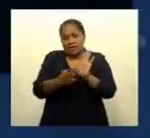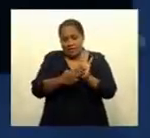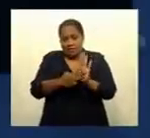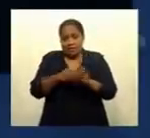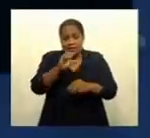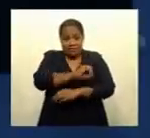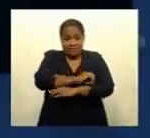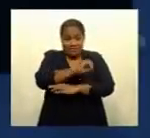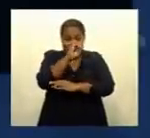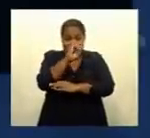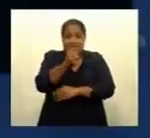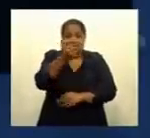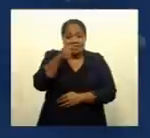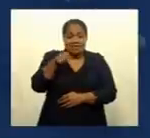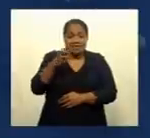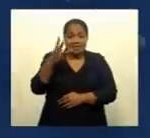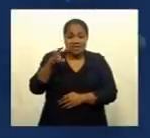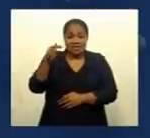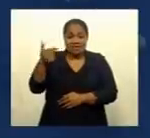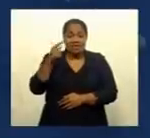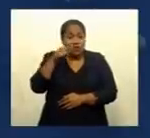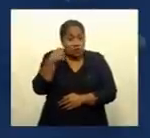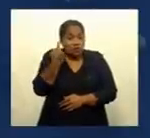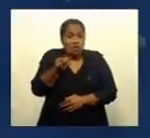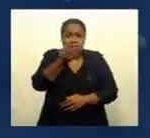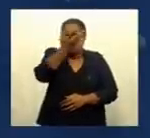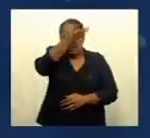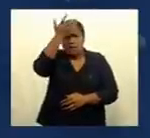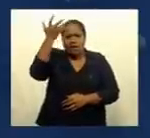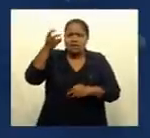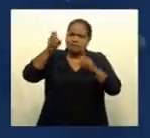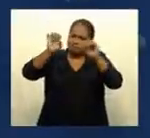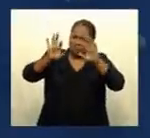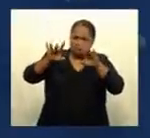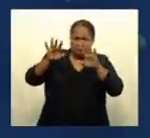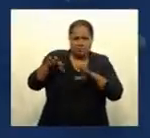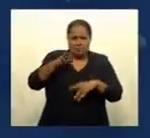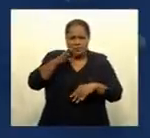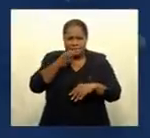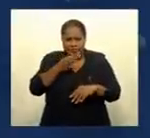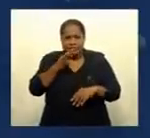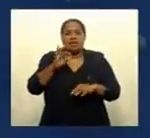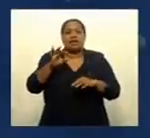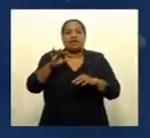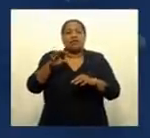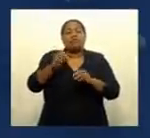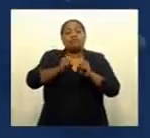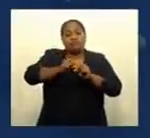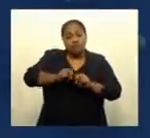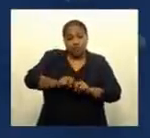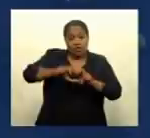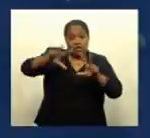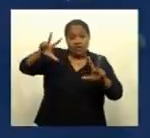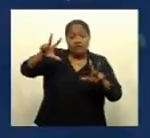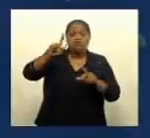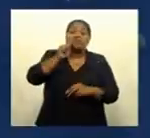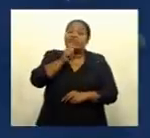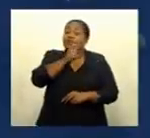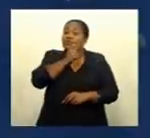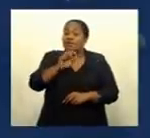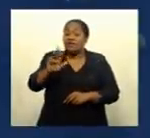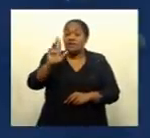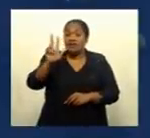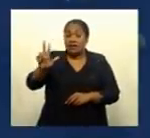at 6:37. For tomorrow, cloudy periods with brief showers over Vanua Levu, Taviuni, Lau Group, eastern parts